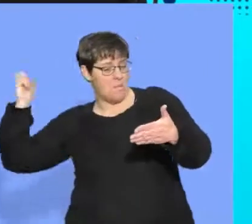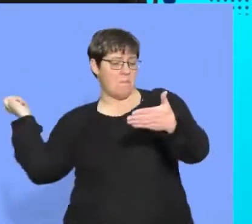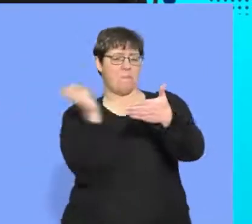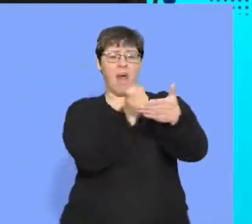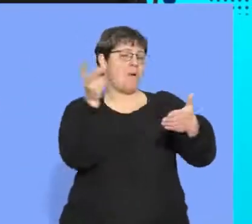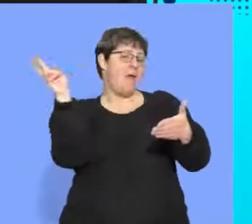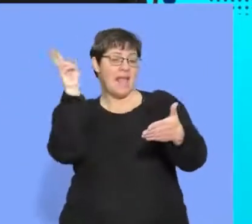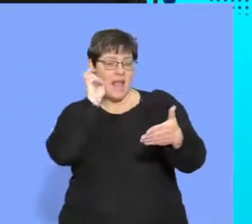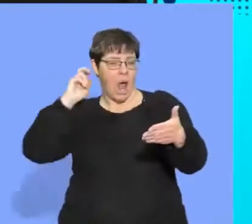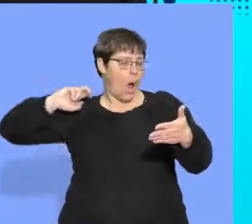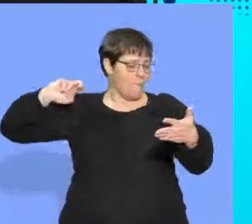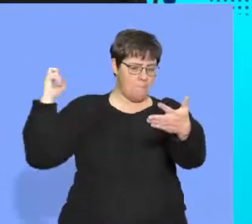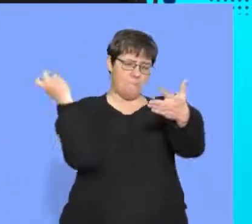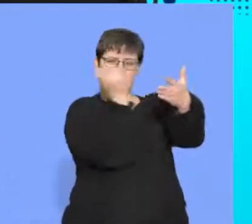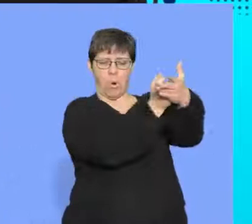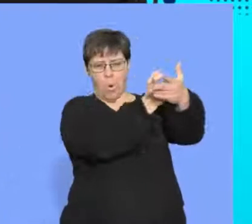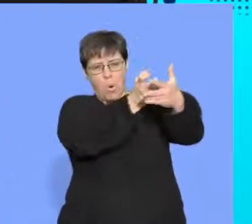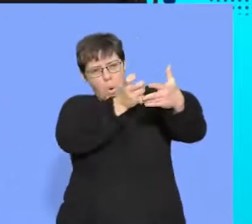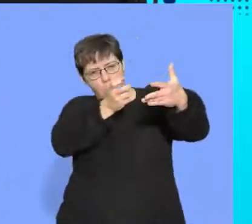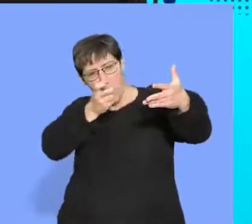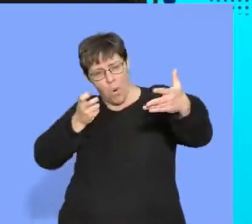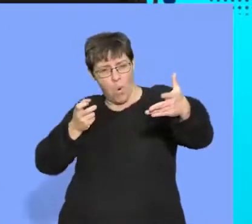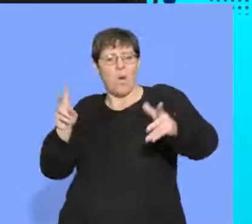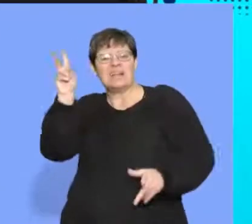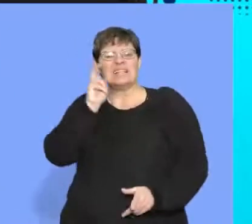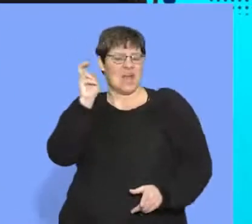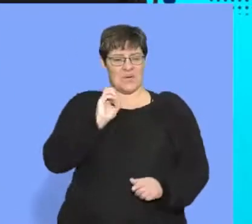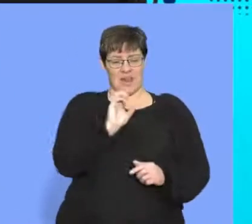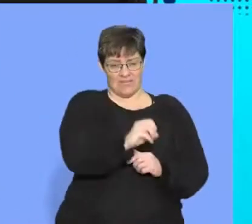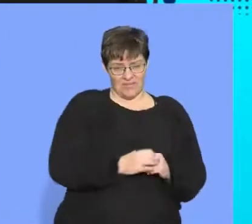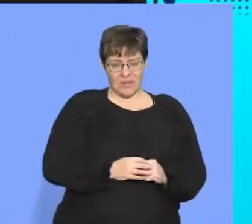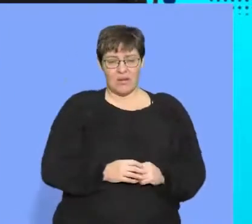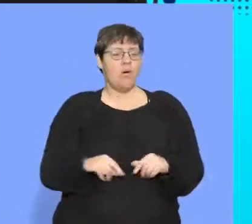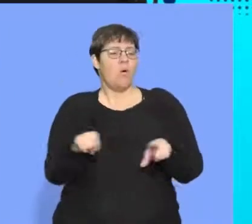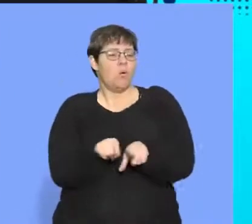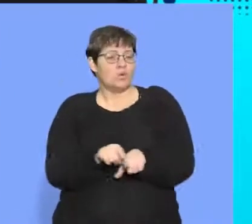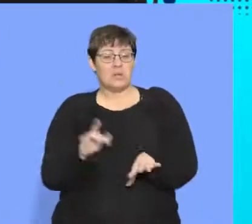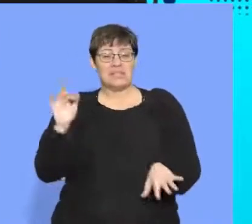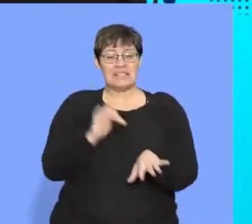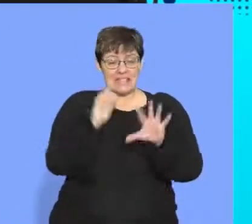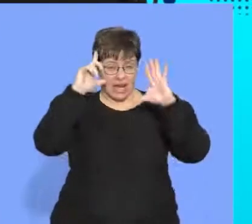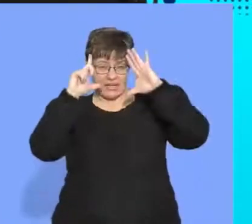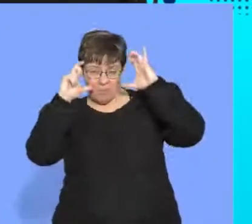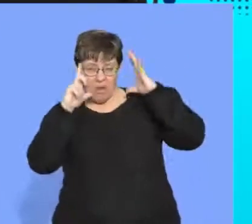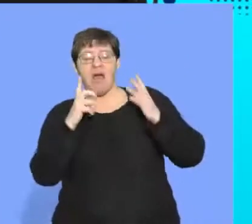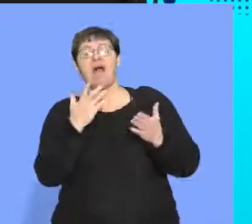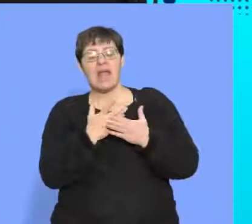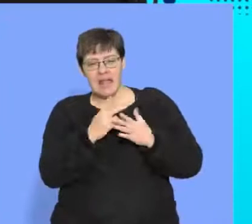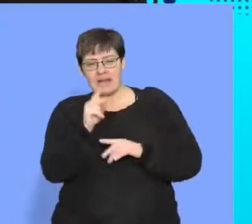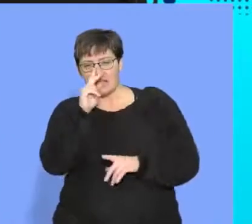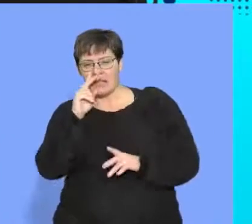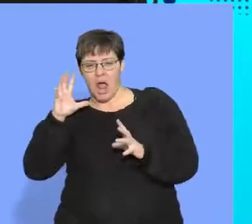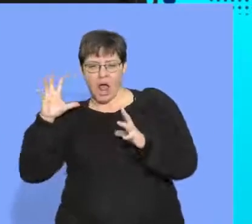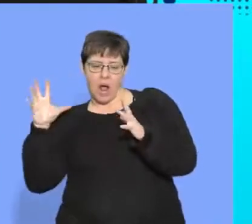can hear the energy that it transfers in the form of sound, and if you had a very sensitive camera, you'd also be able